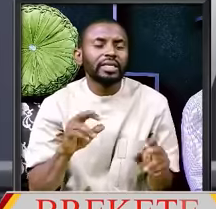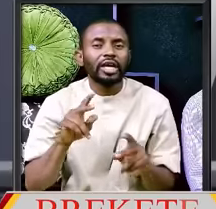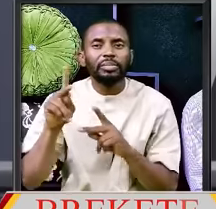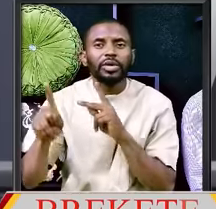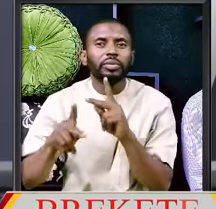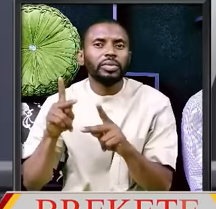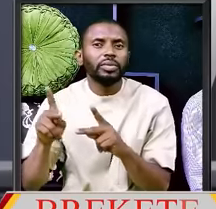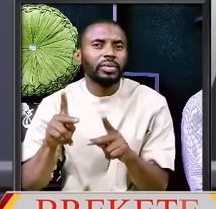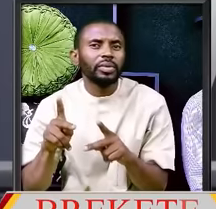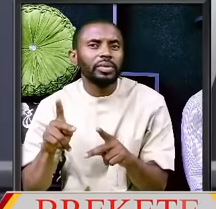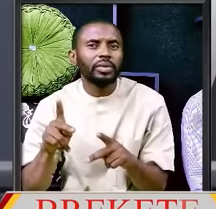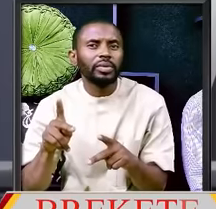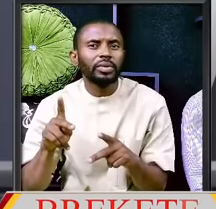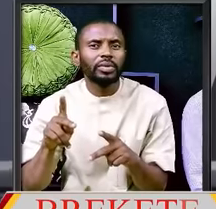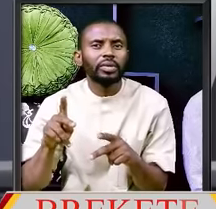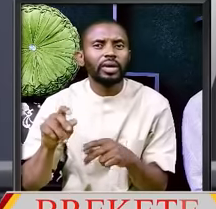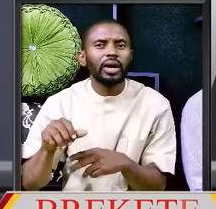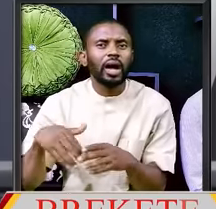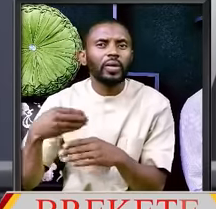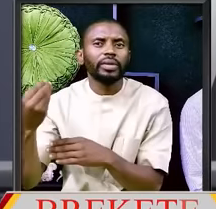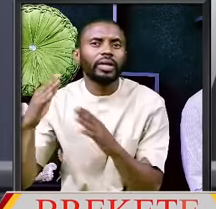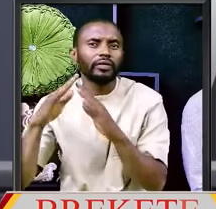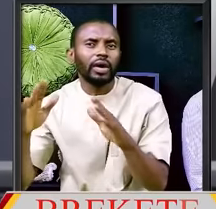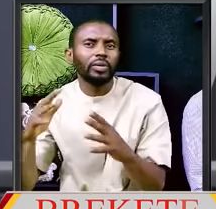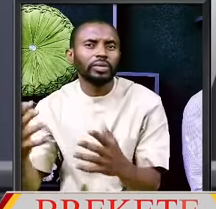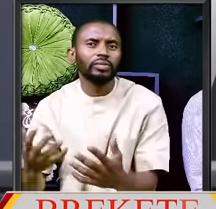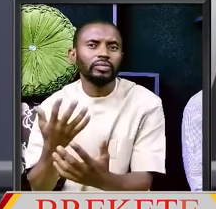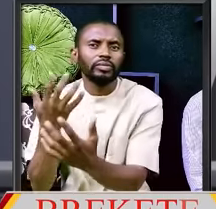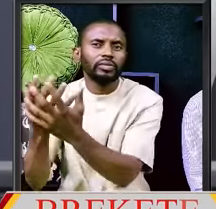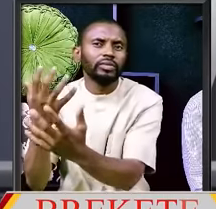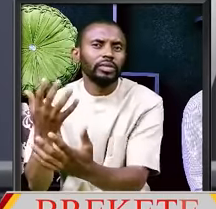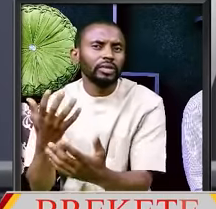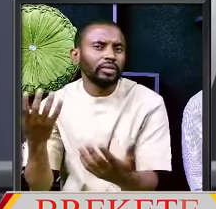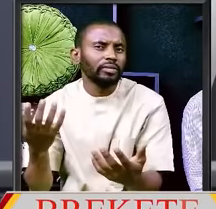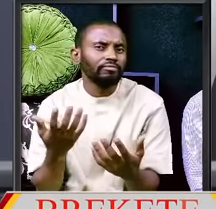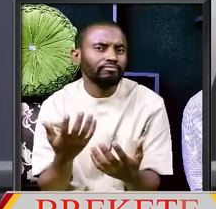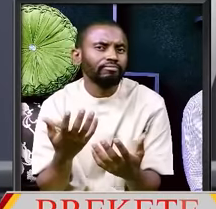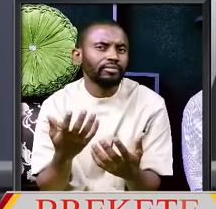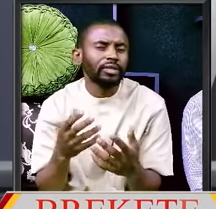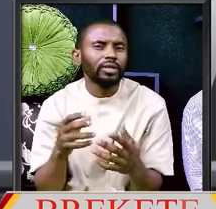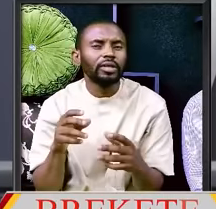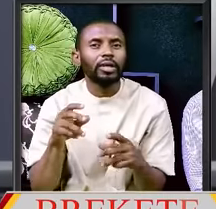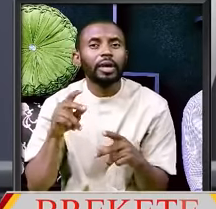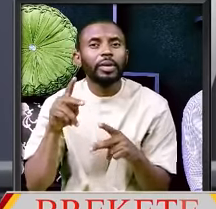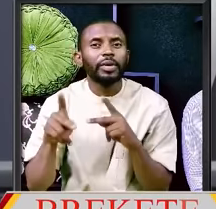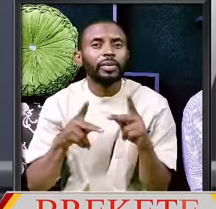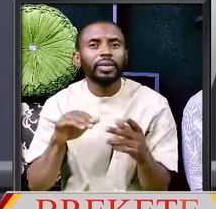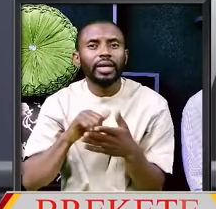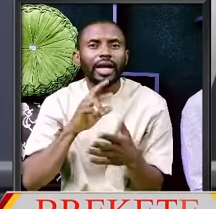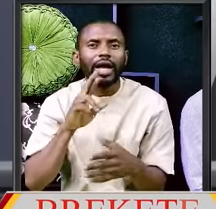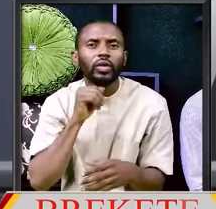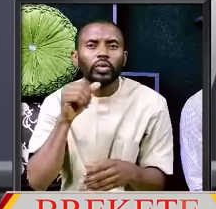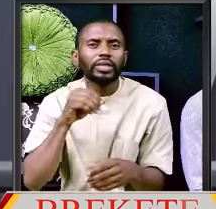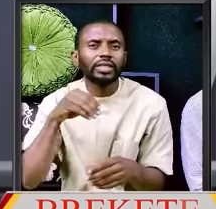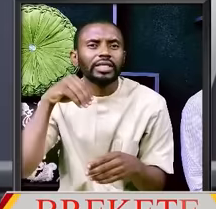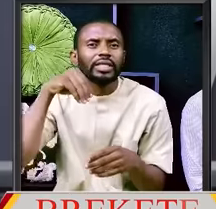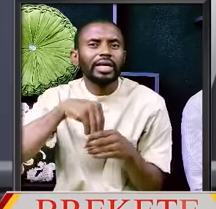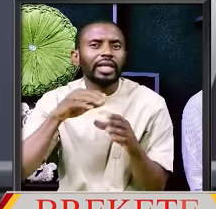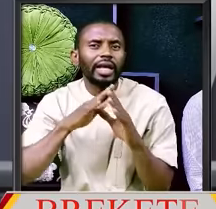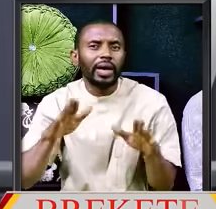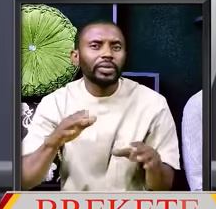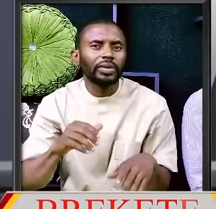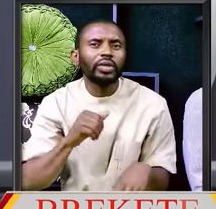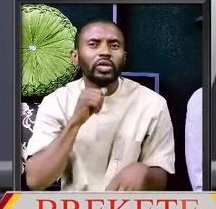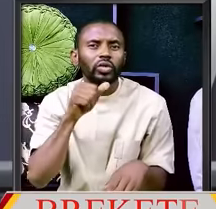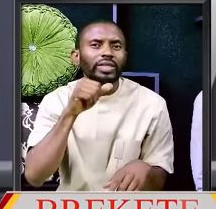people that embalmed him, that put him on that status, they are working free. But the people that were not even there, that were not